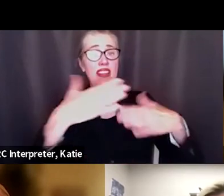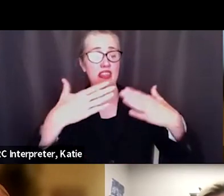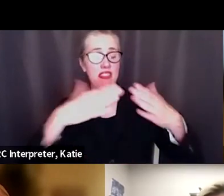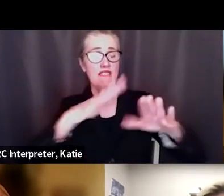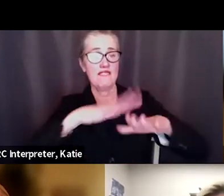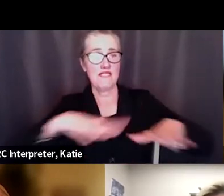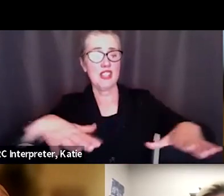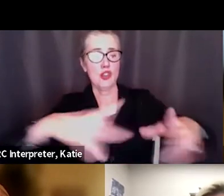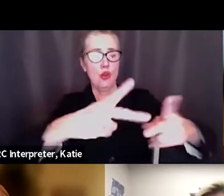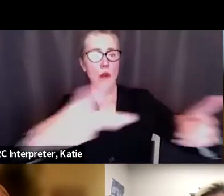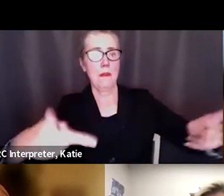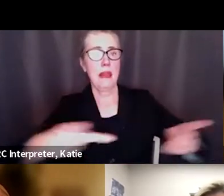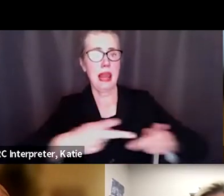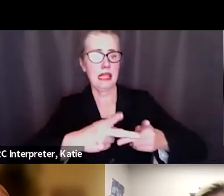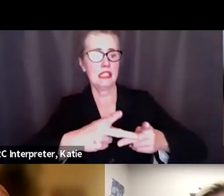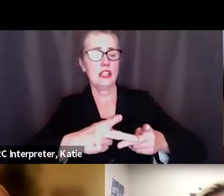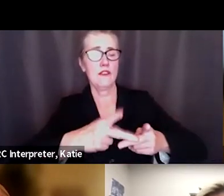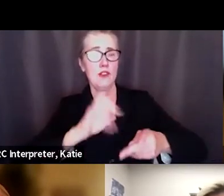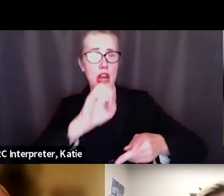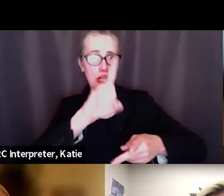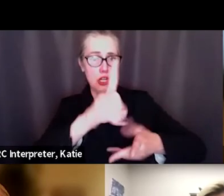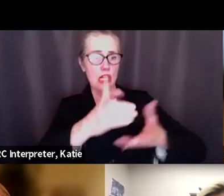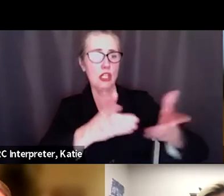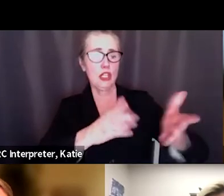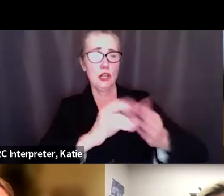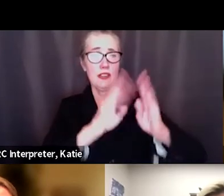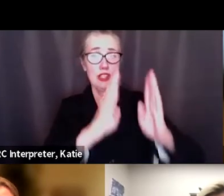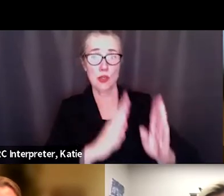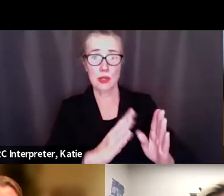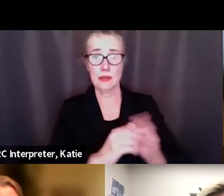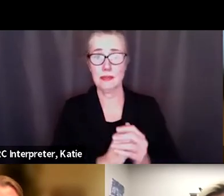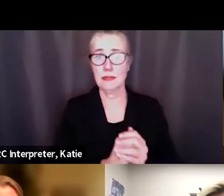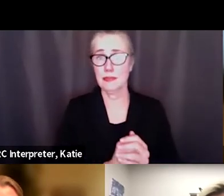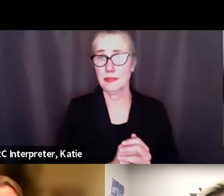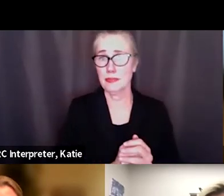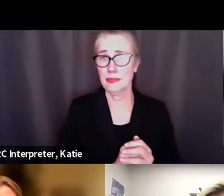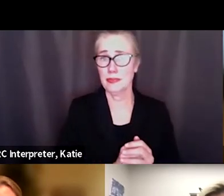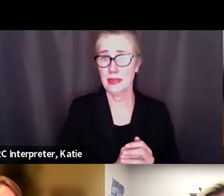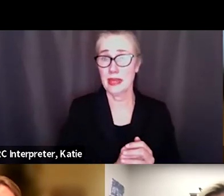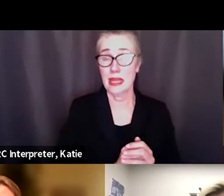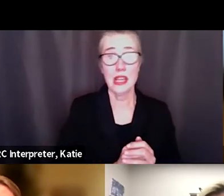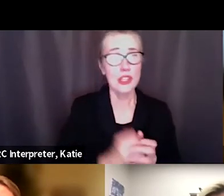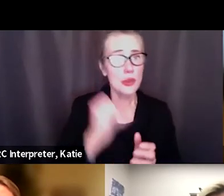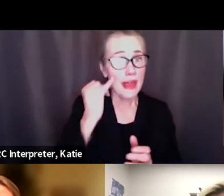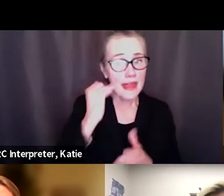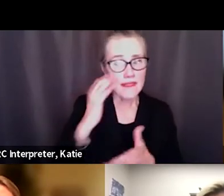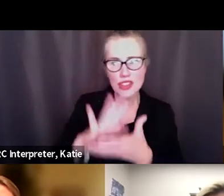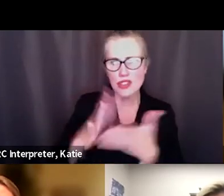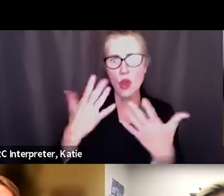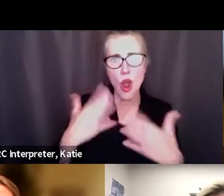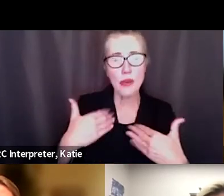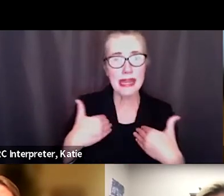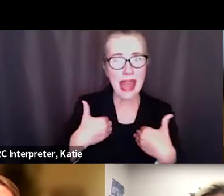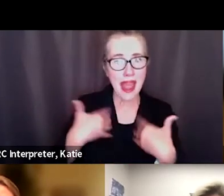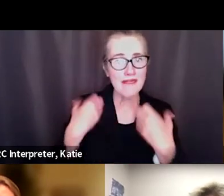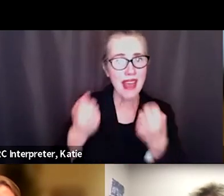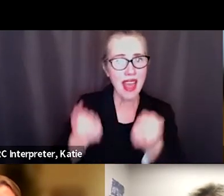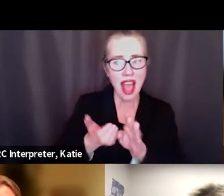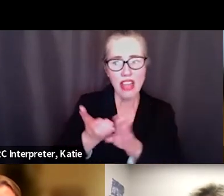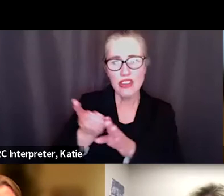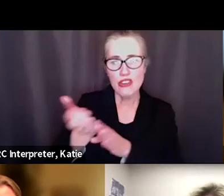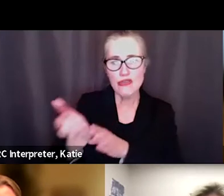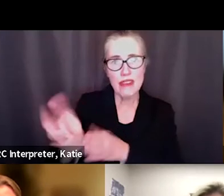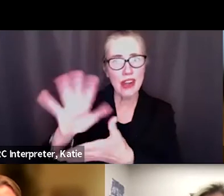most importantly with a school that has the health care academy how can we become a